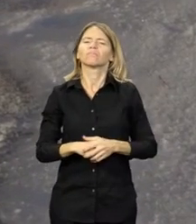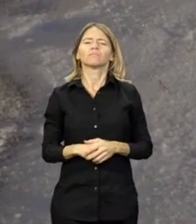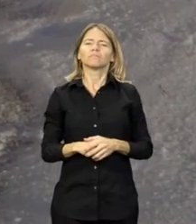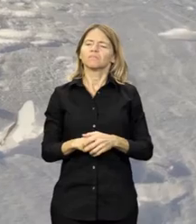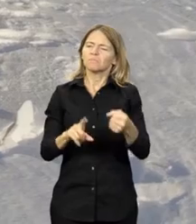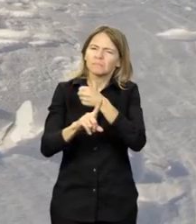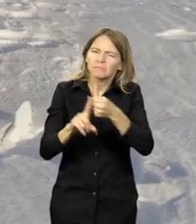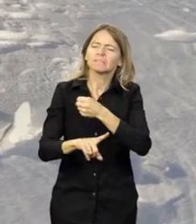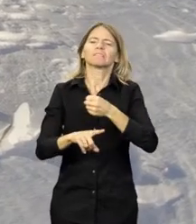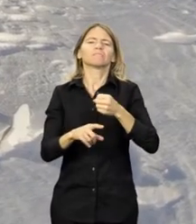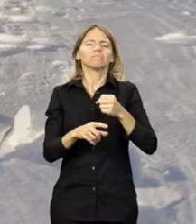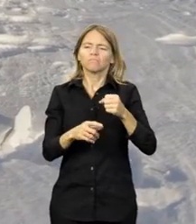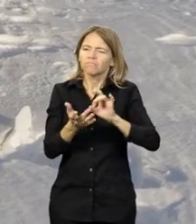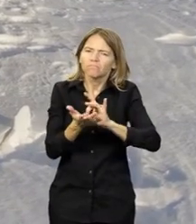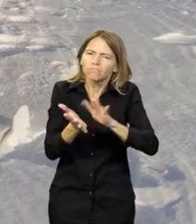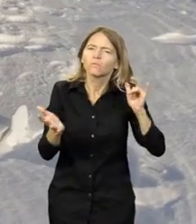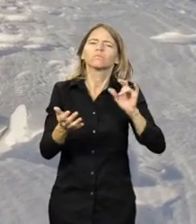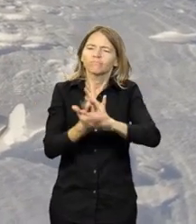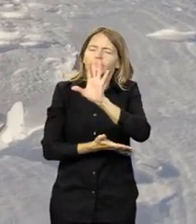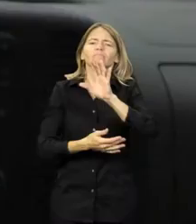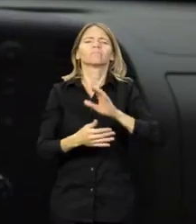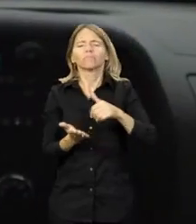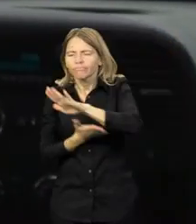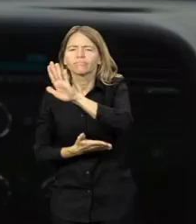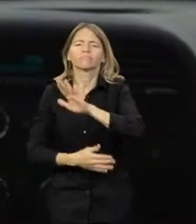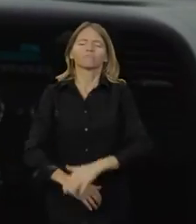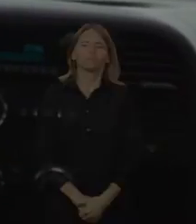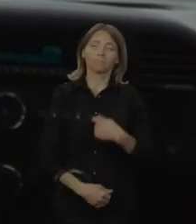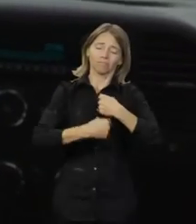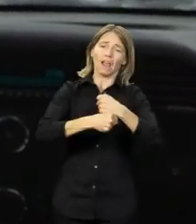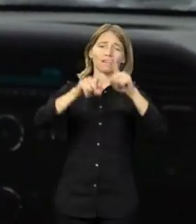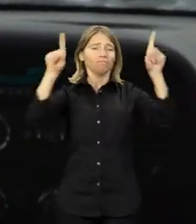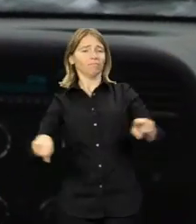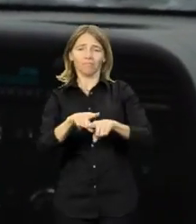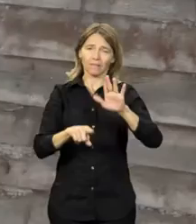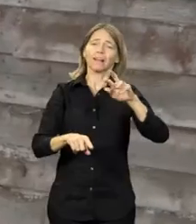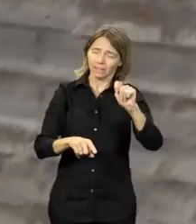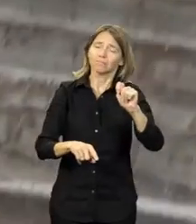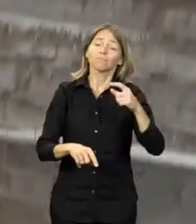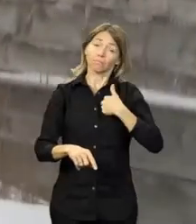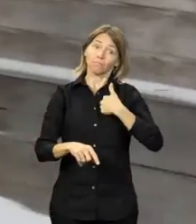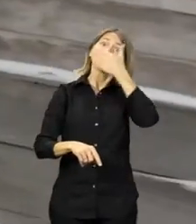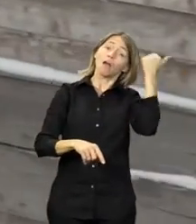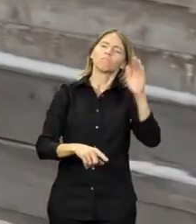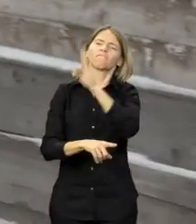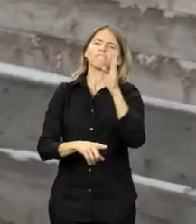stolen, and the beatings, abuse, and violation. I made this blanket so that I will never